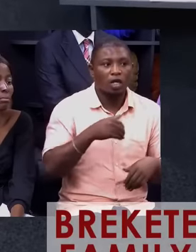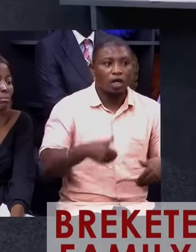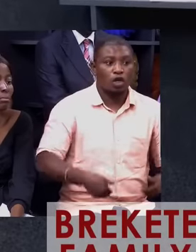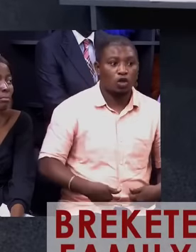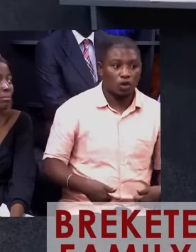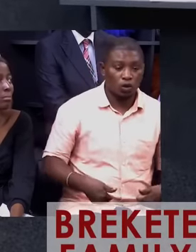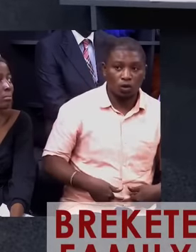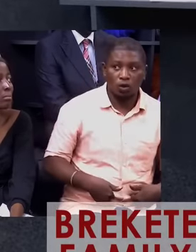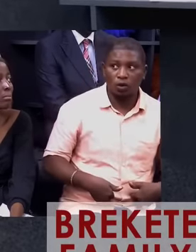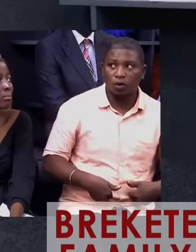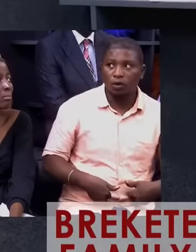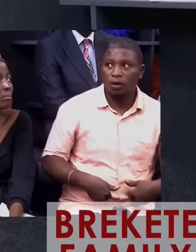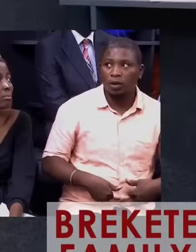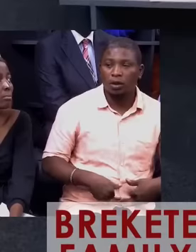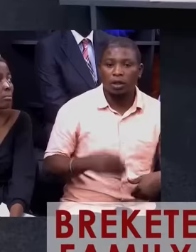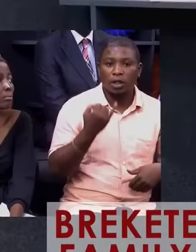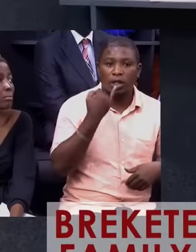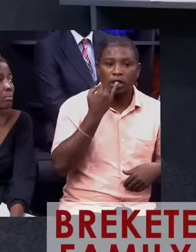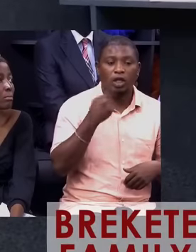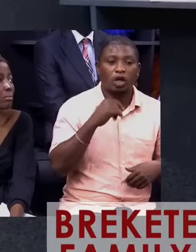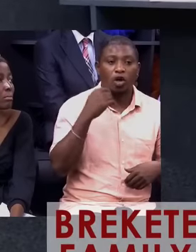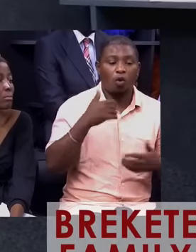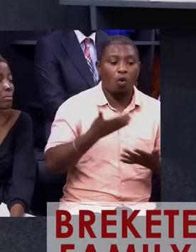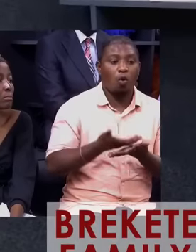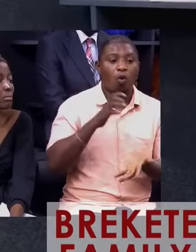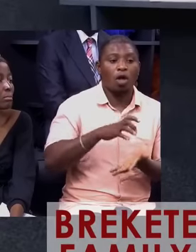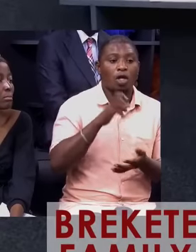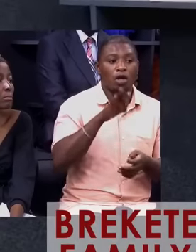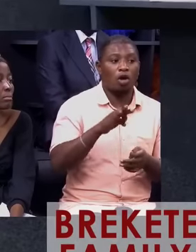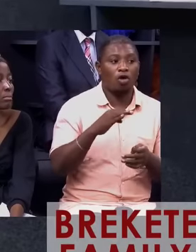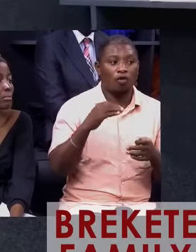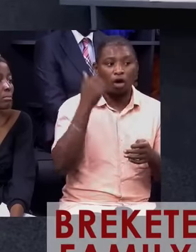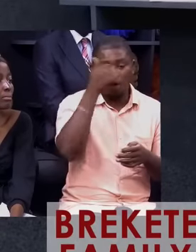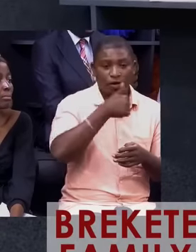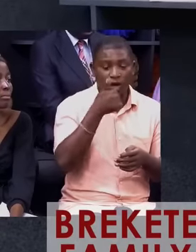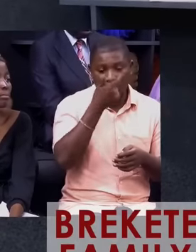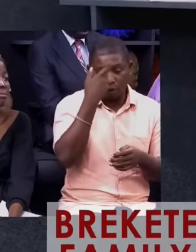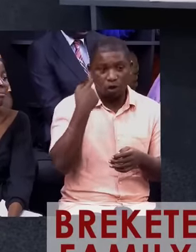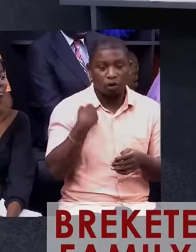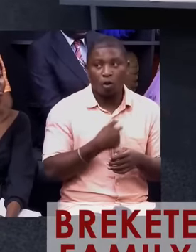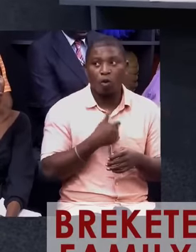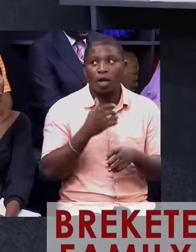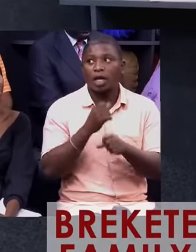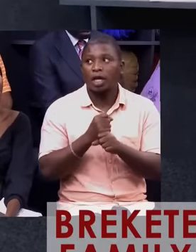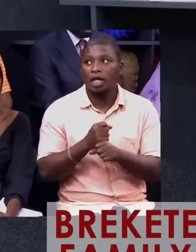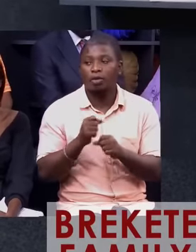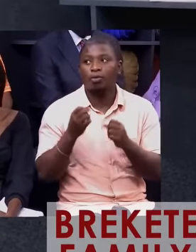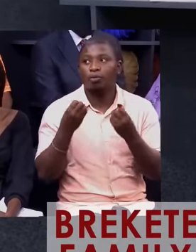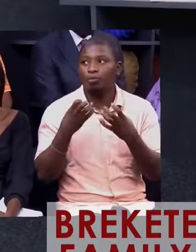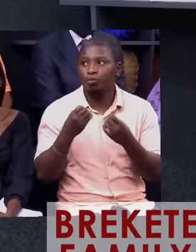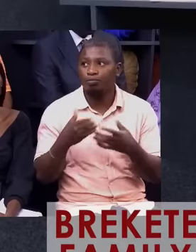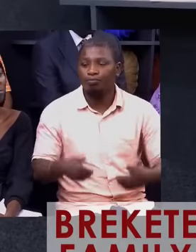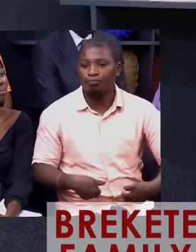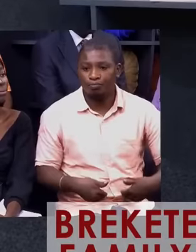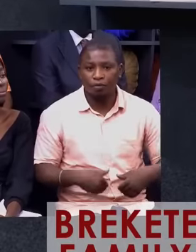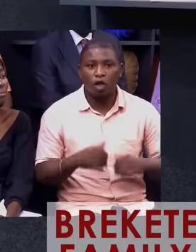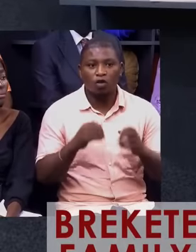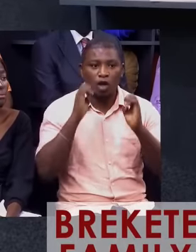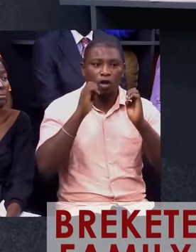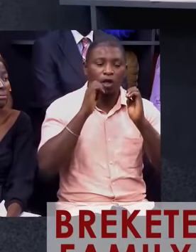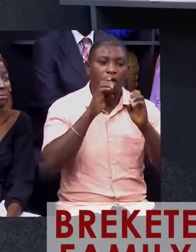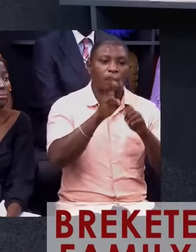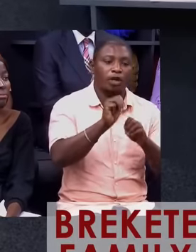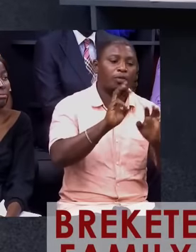now the not the wealth of Africa because we get plenty Youth and if we educate them give them